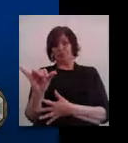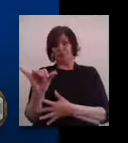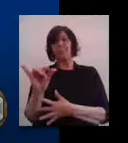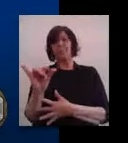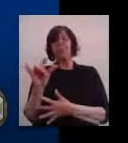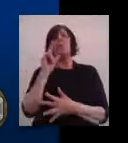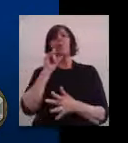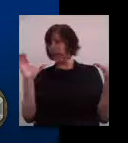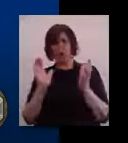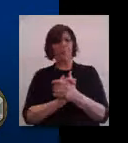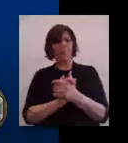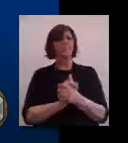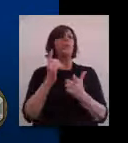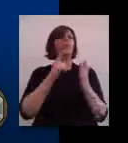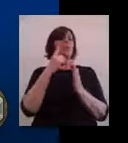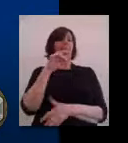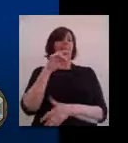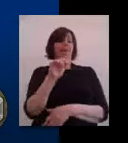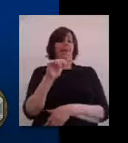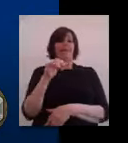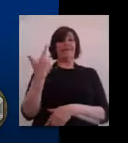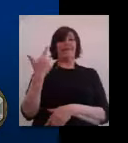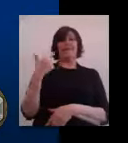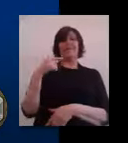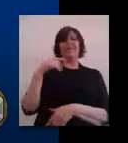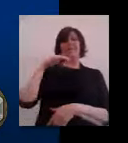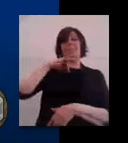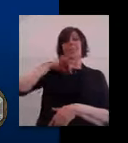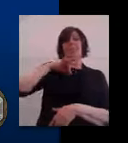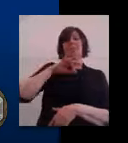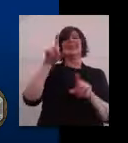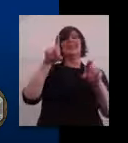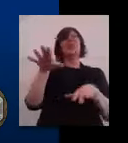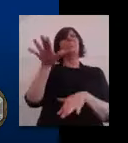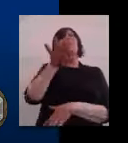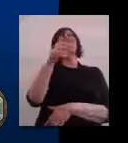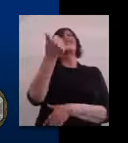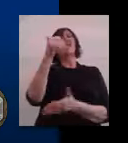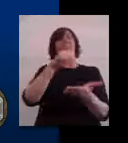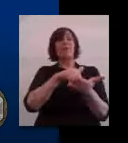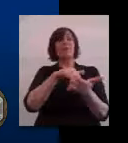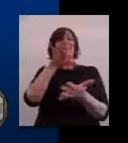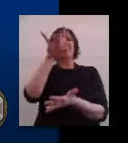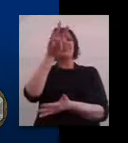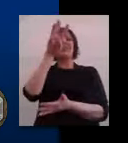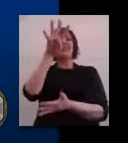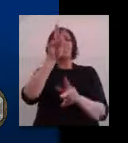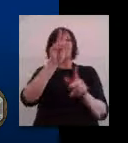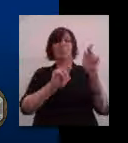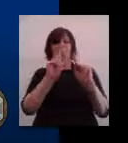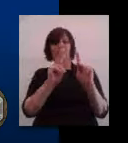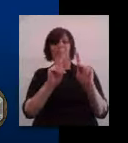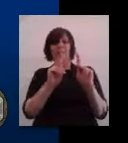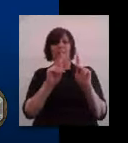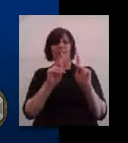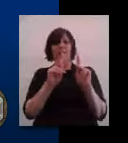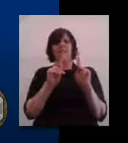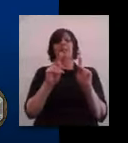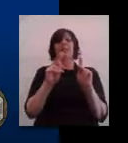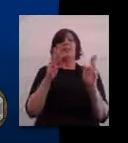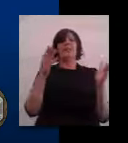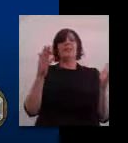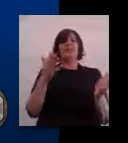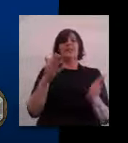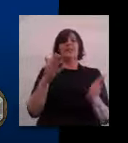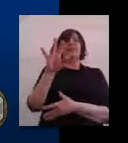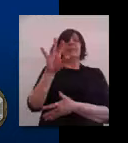in Allegheny County, they tested about 10,864 people. In Erie County, we've tested 7,762